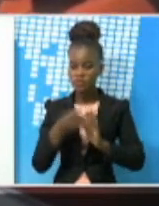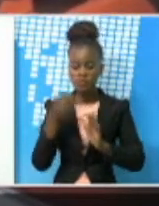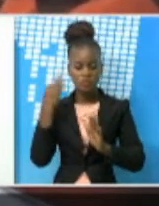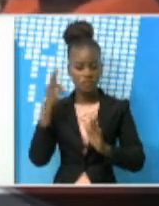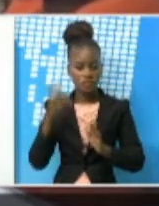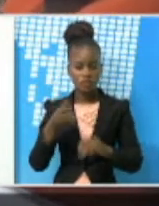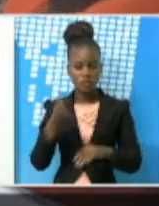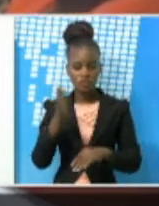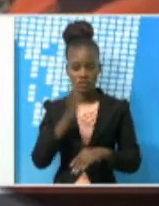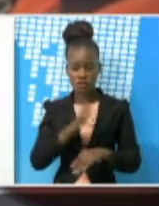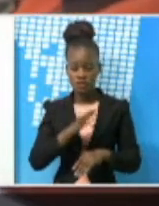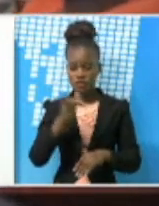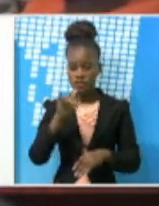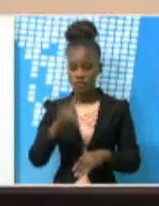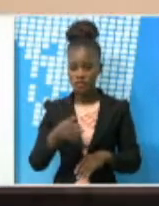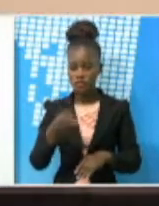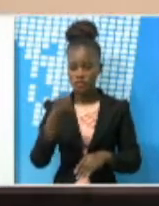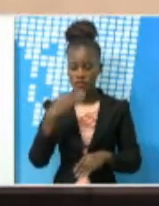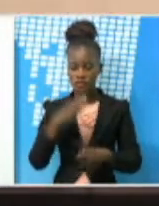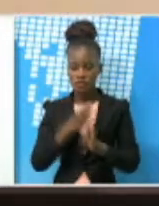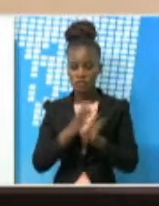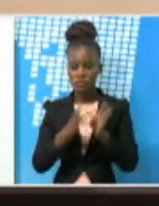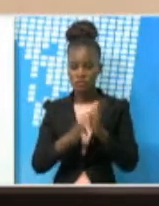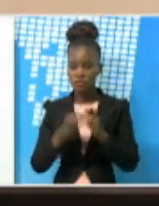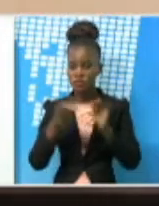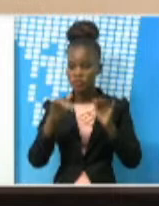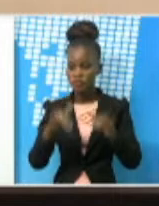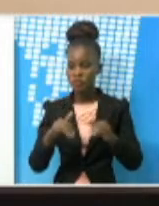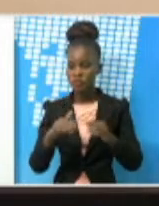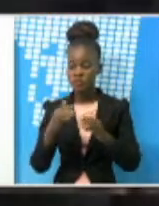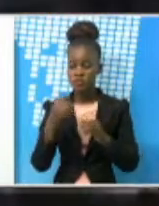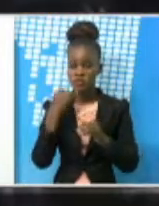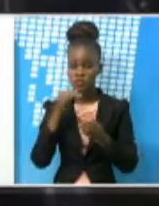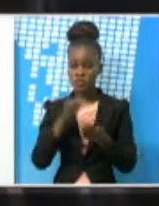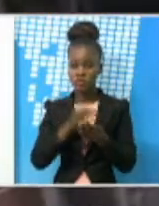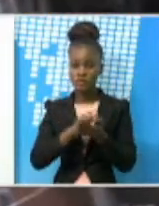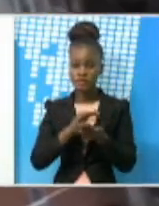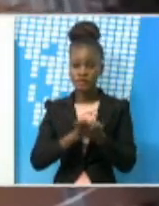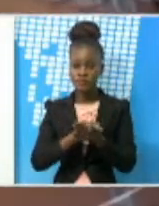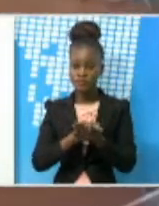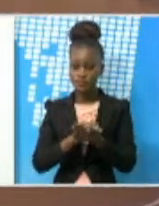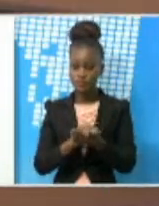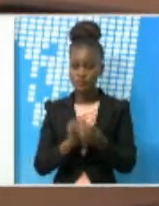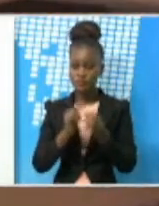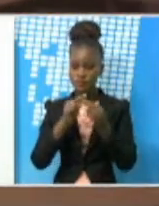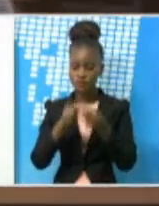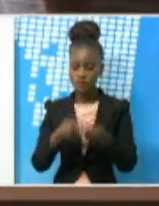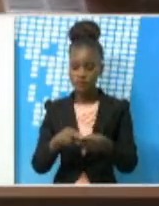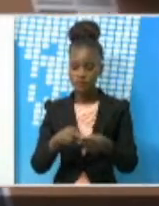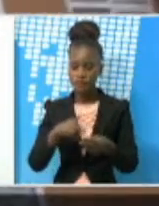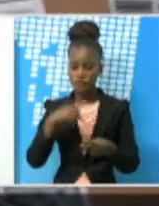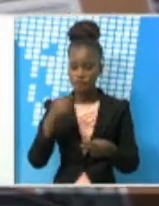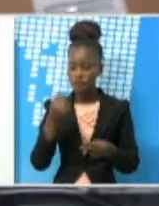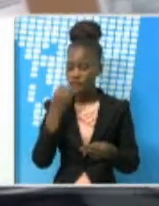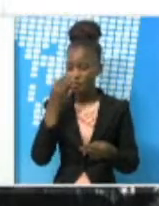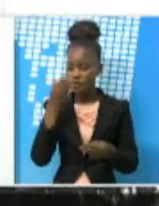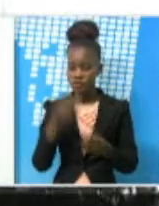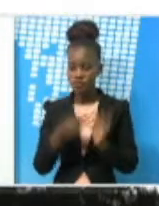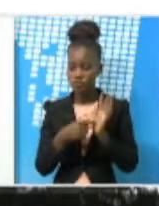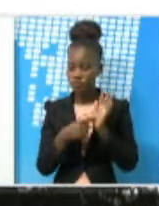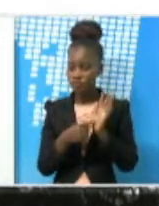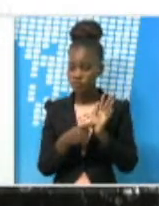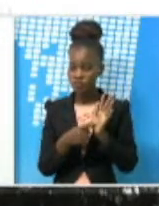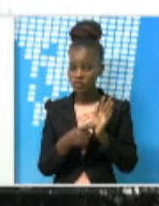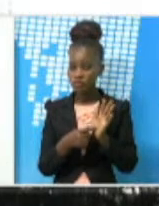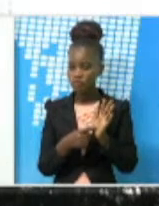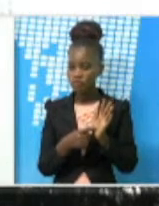recapitalizing, but also allowing them to build their own capital base to save them from external borrowing. Mushanga Sacco, located in Shema district, for